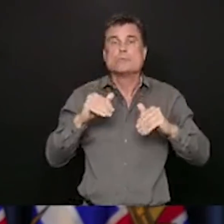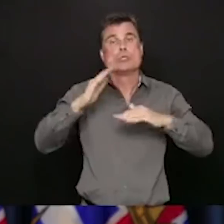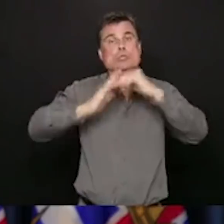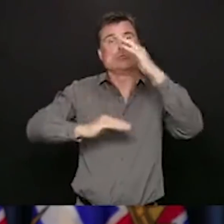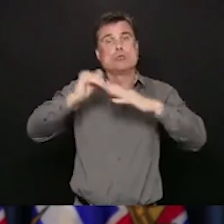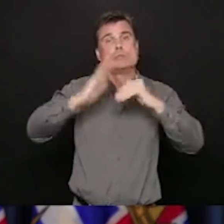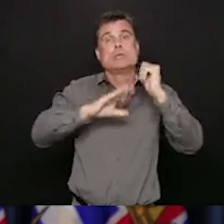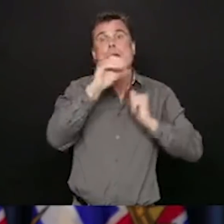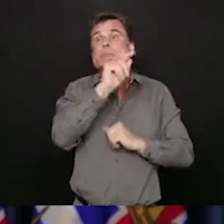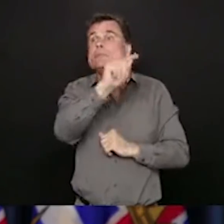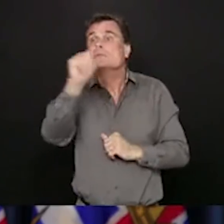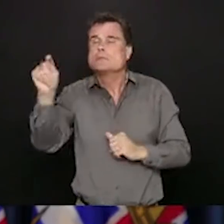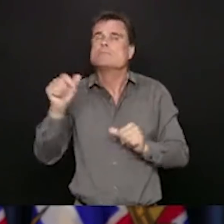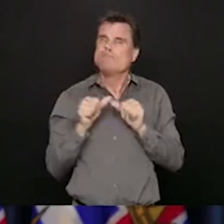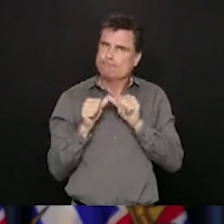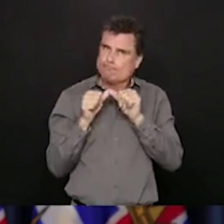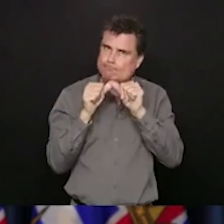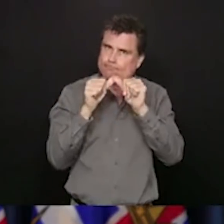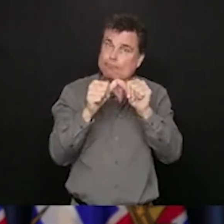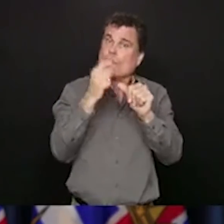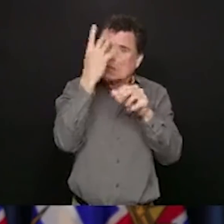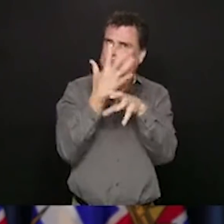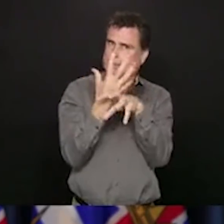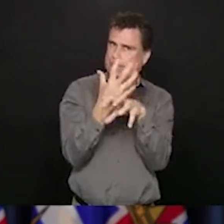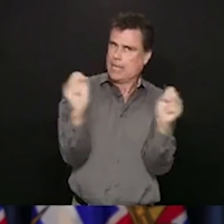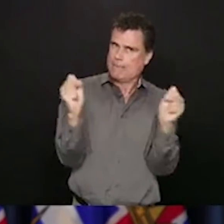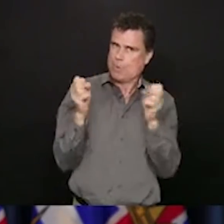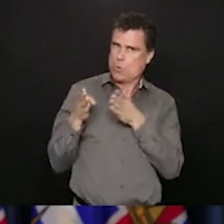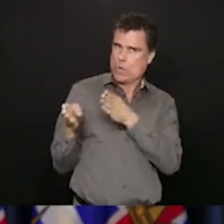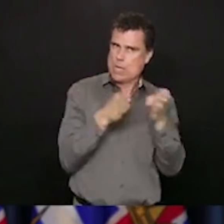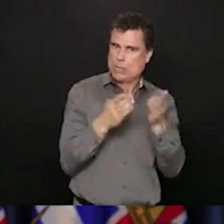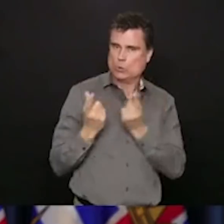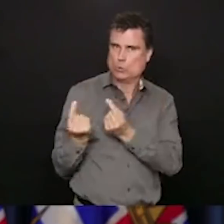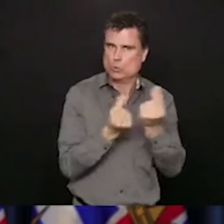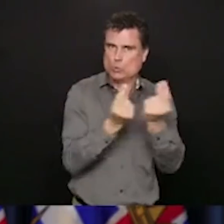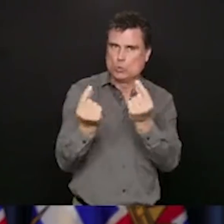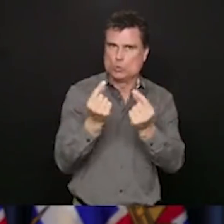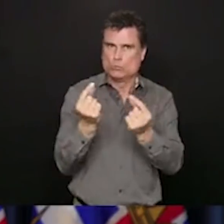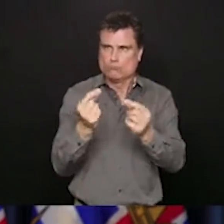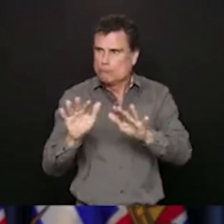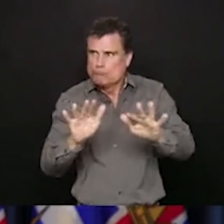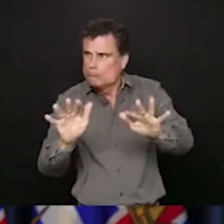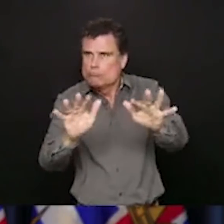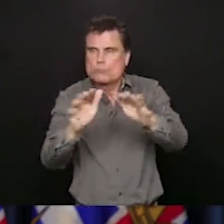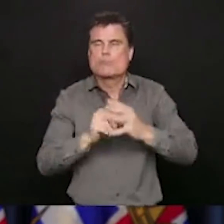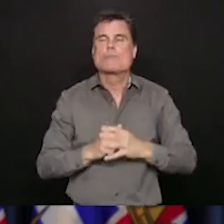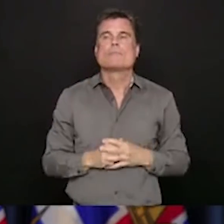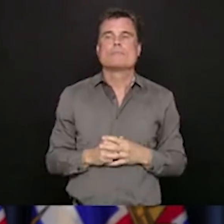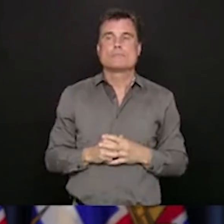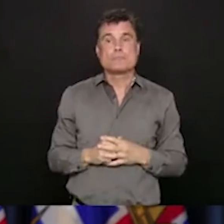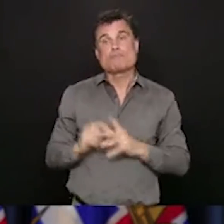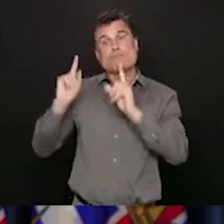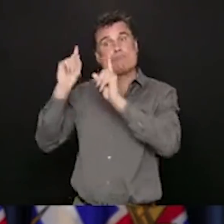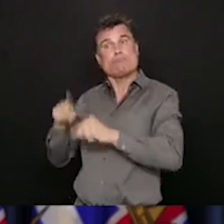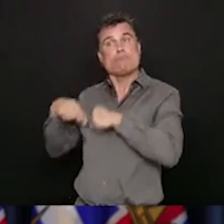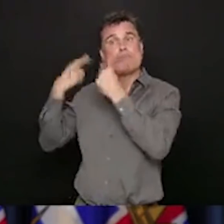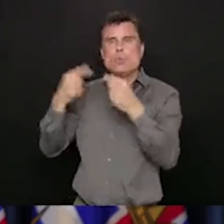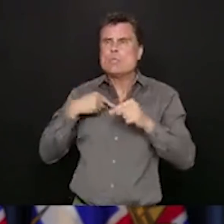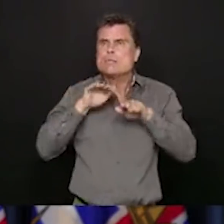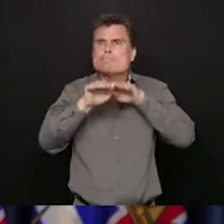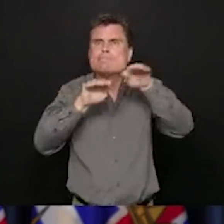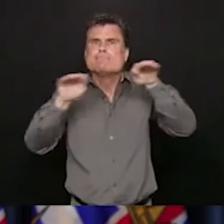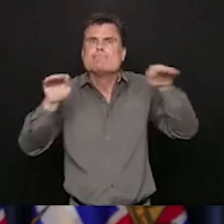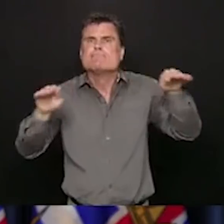also asking people to come up with their ideas of how they can best operate. And I want to, again, as I did last week, give credit to the